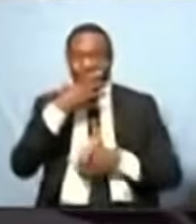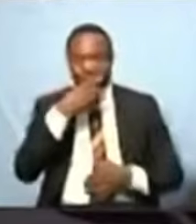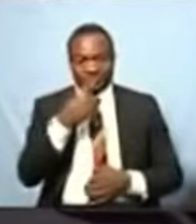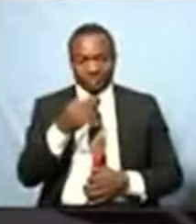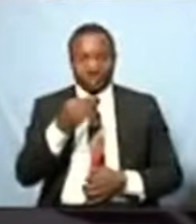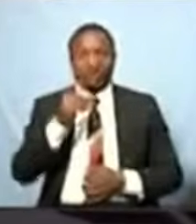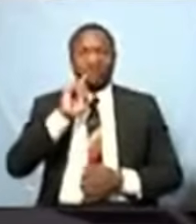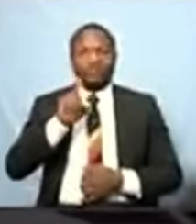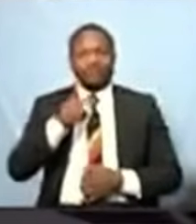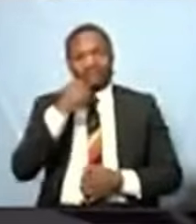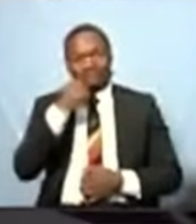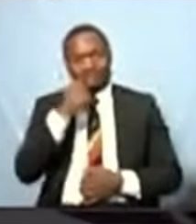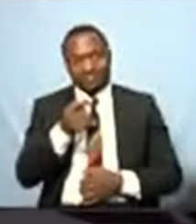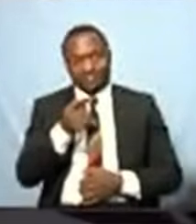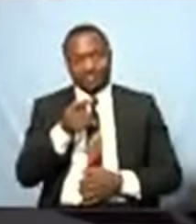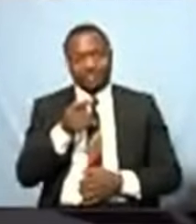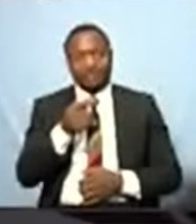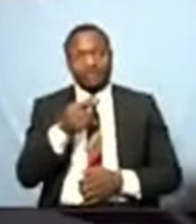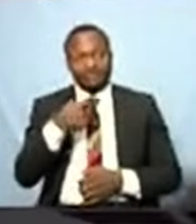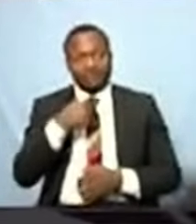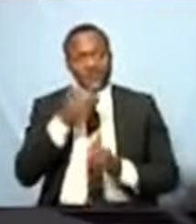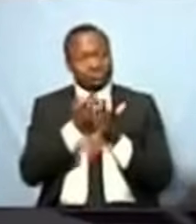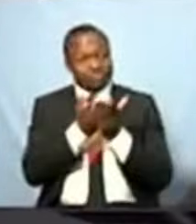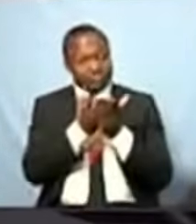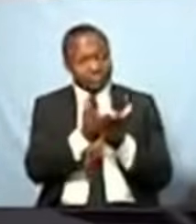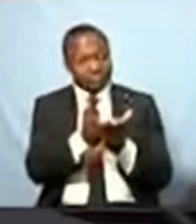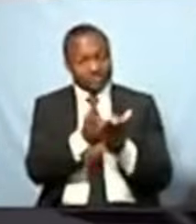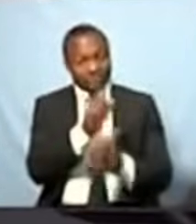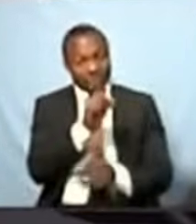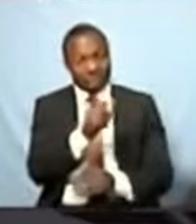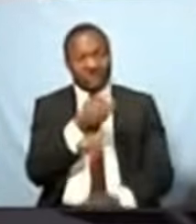and I must say that I made a submission to that commission,